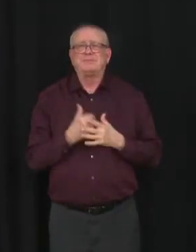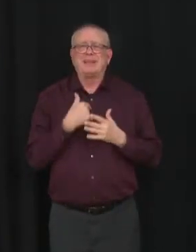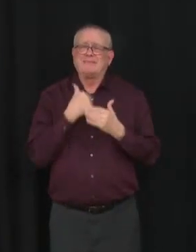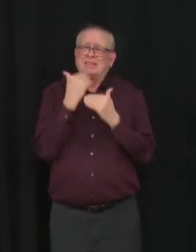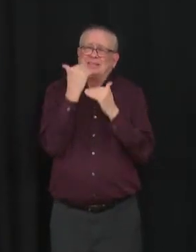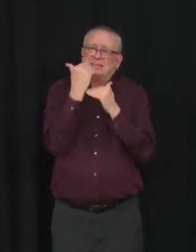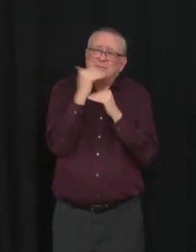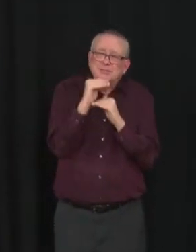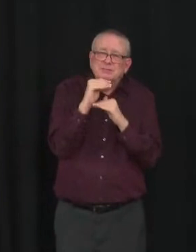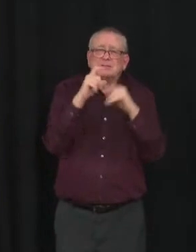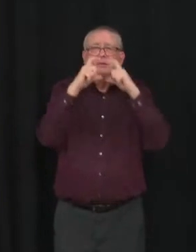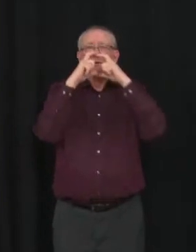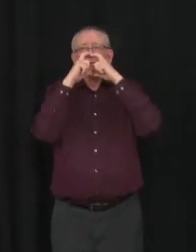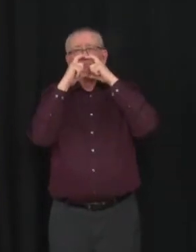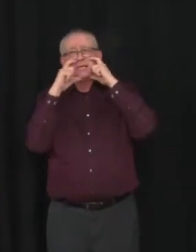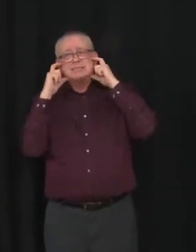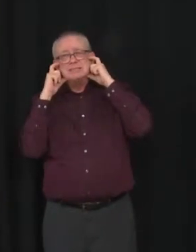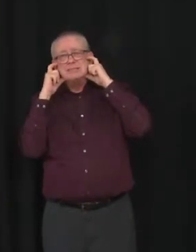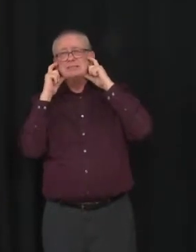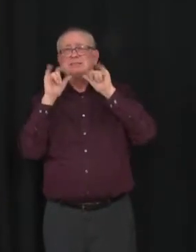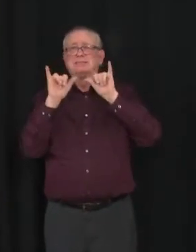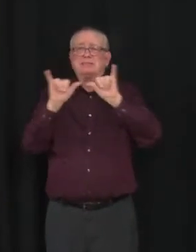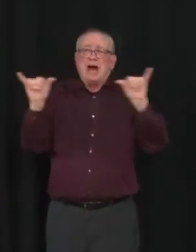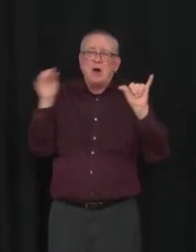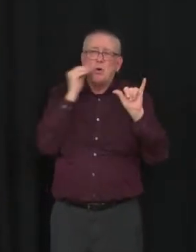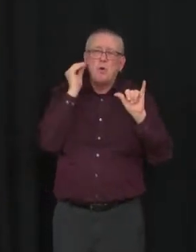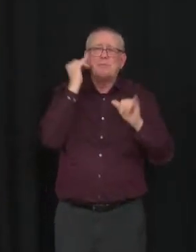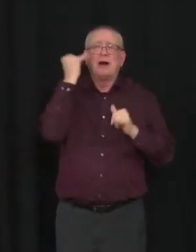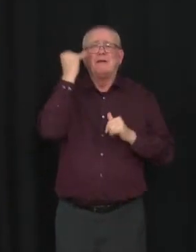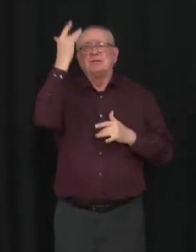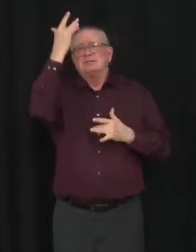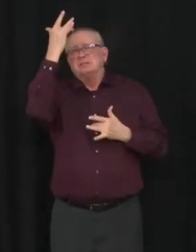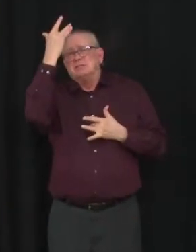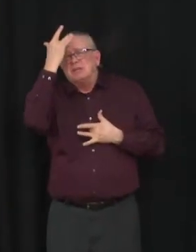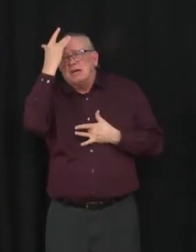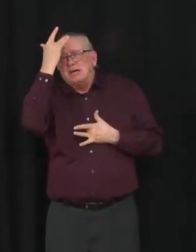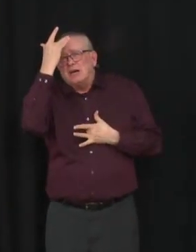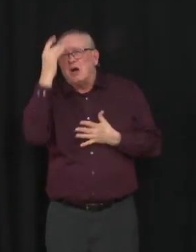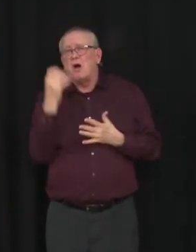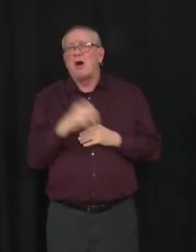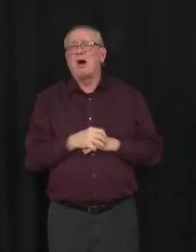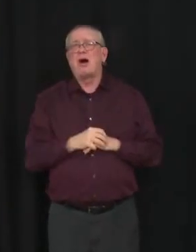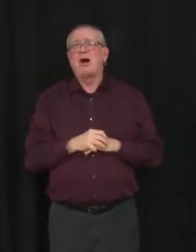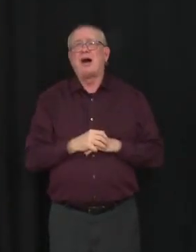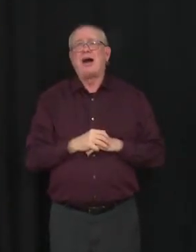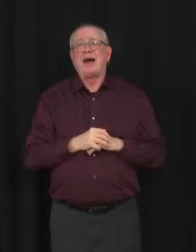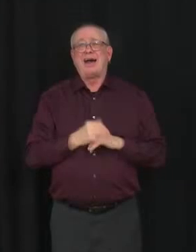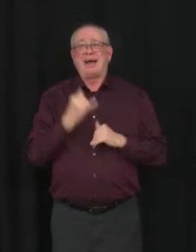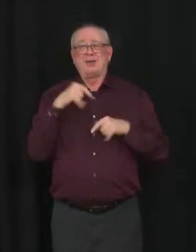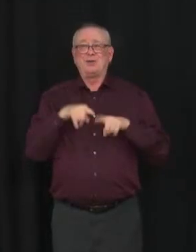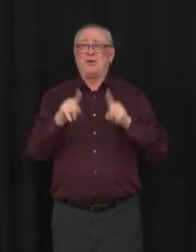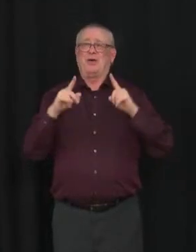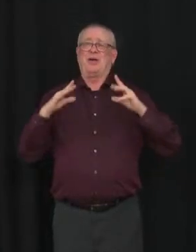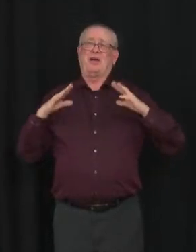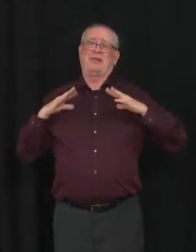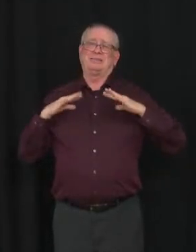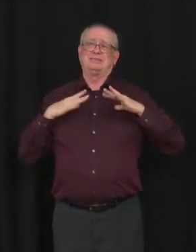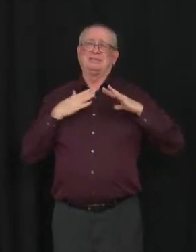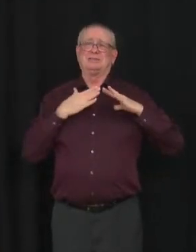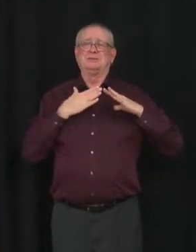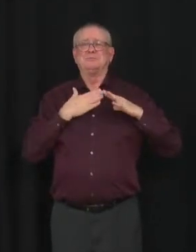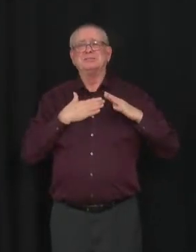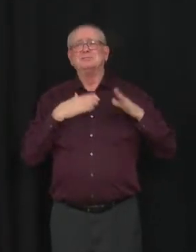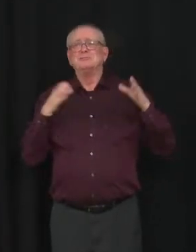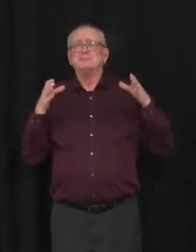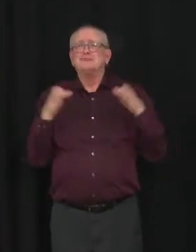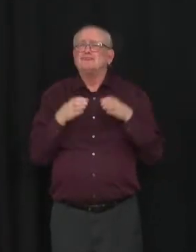and staying home while unwell, please consider limiting your social contact over the holidays by at least 50%. Look at going